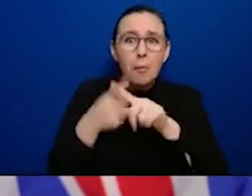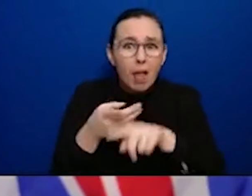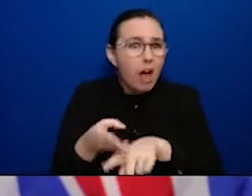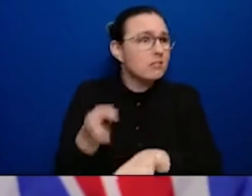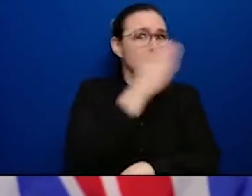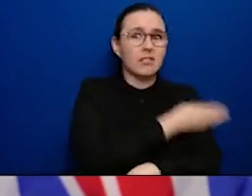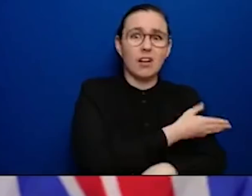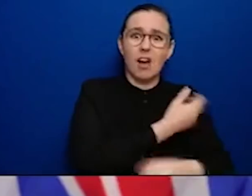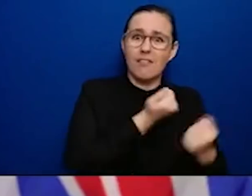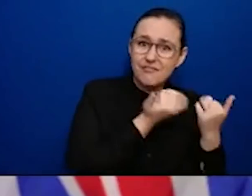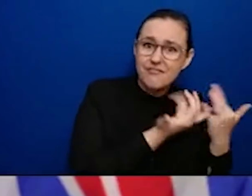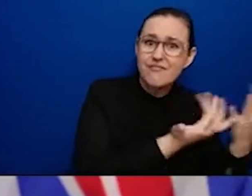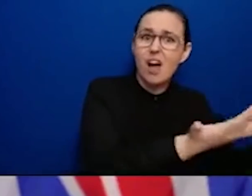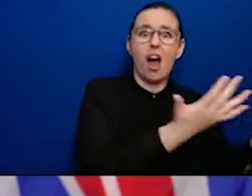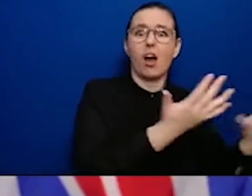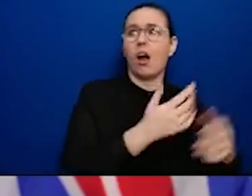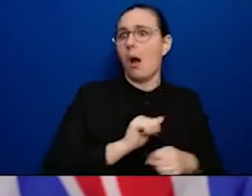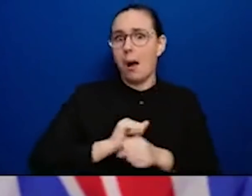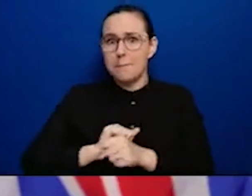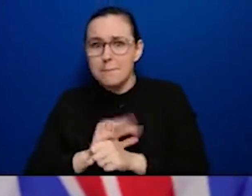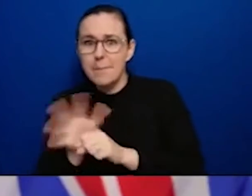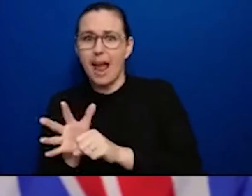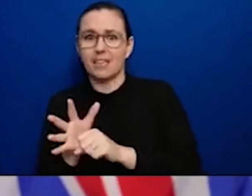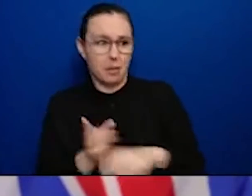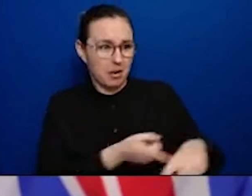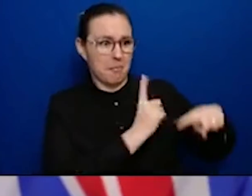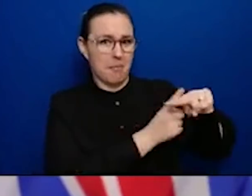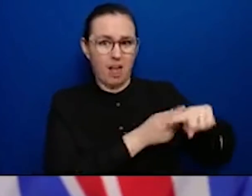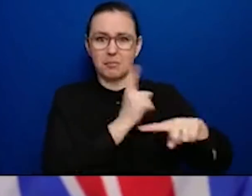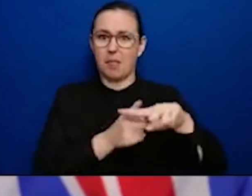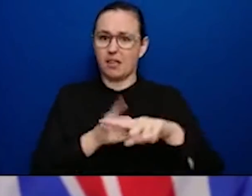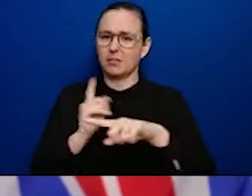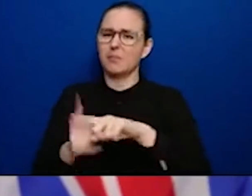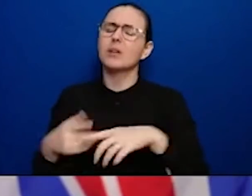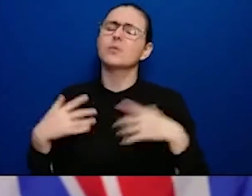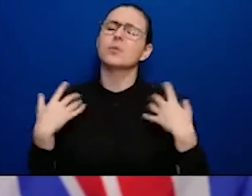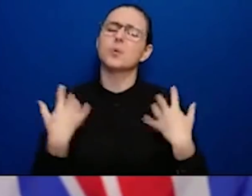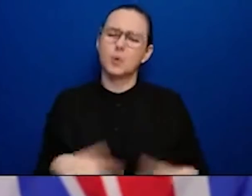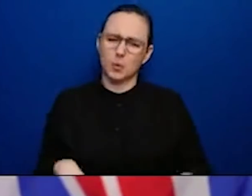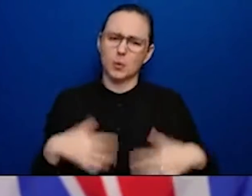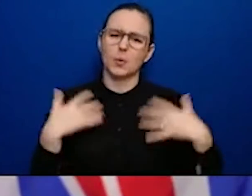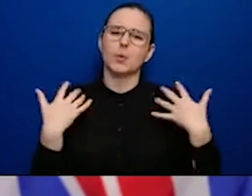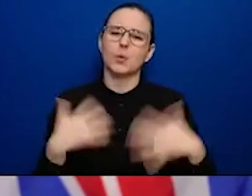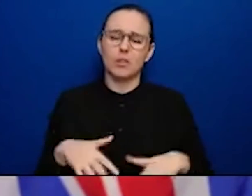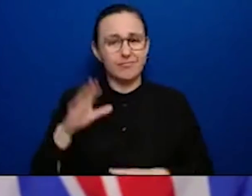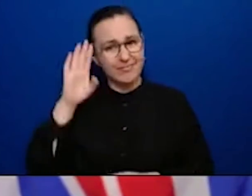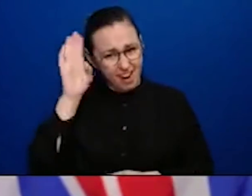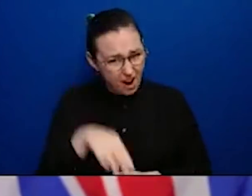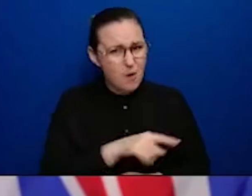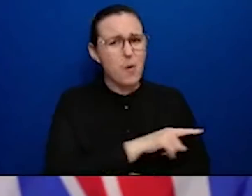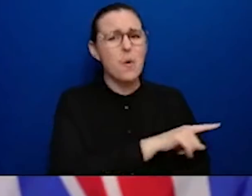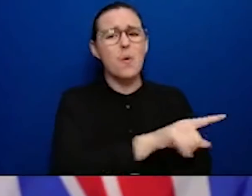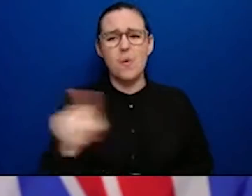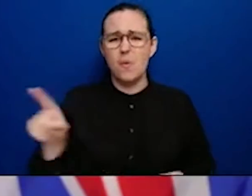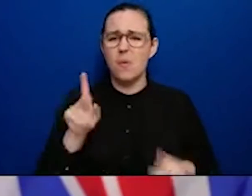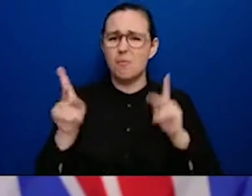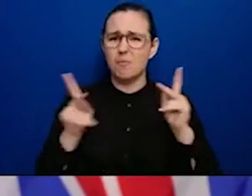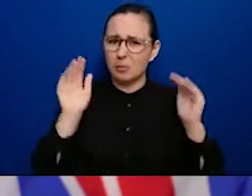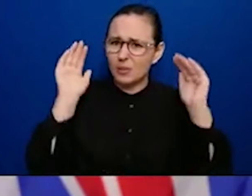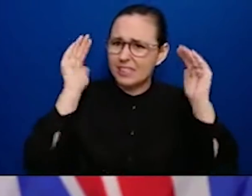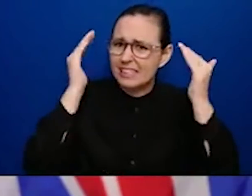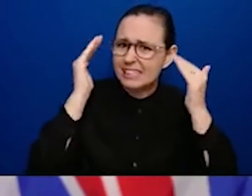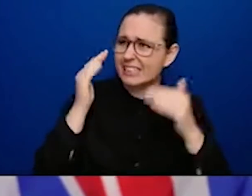through a global pandemic. These events can create uncertainty and anxiety for many. Extreme weather like this